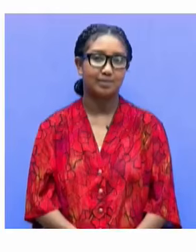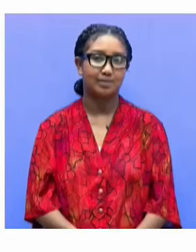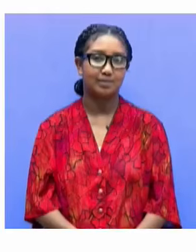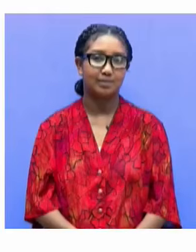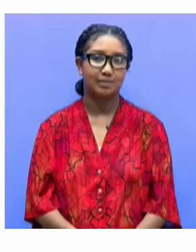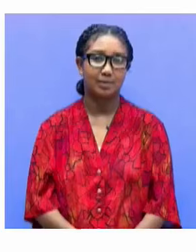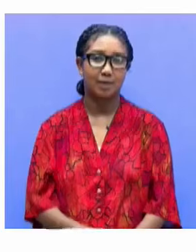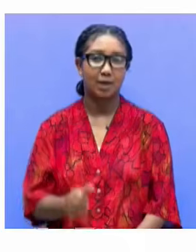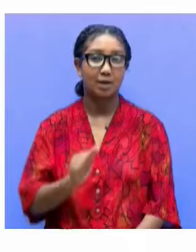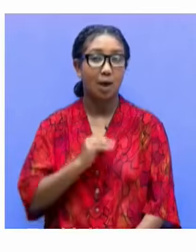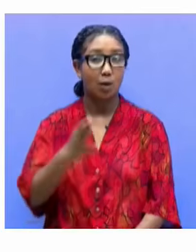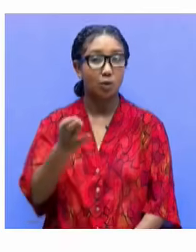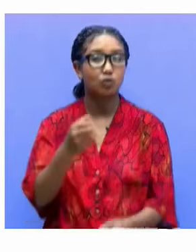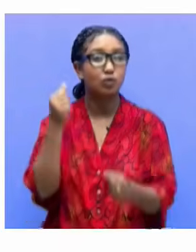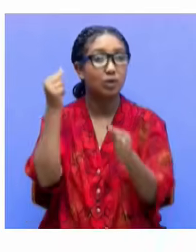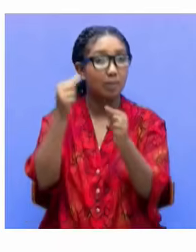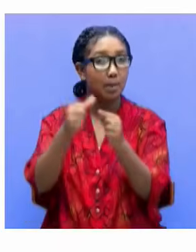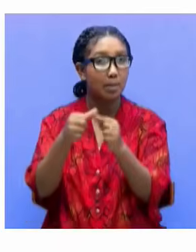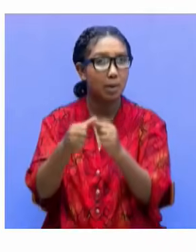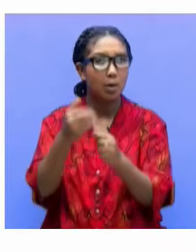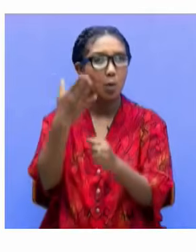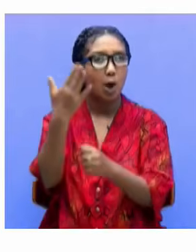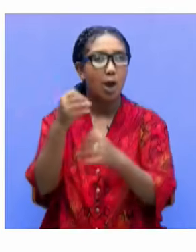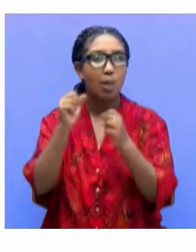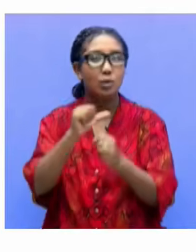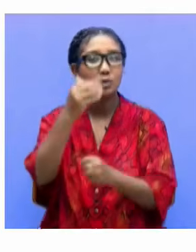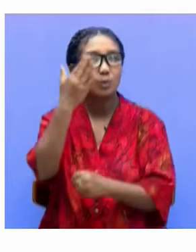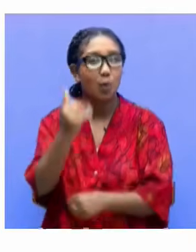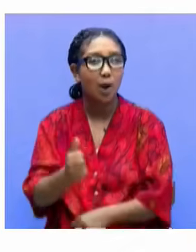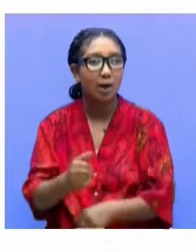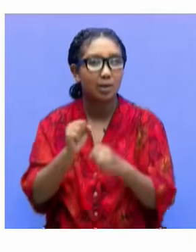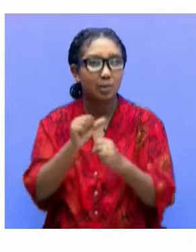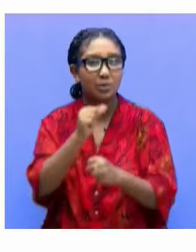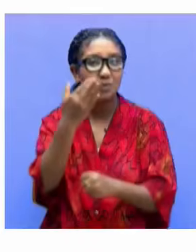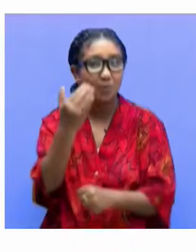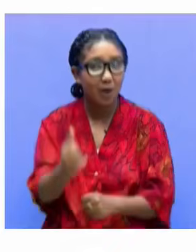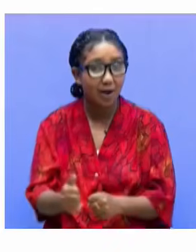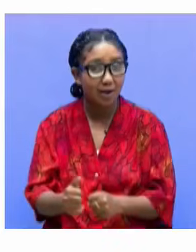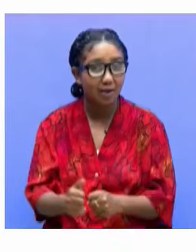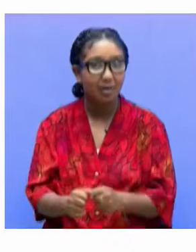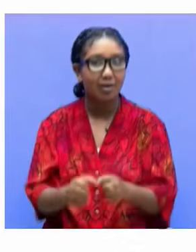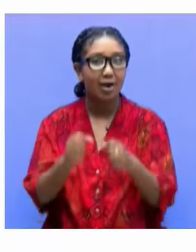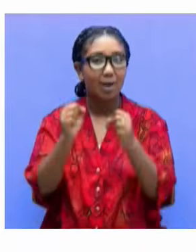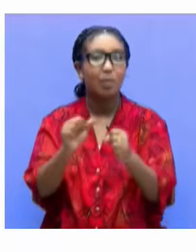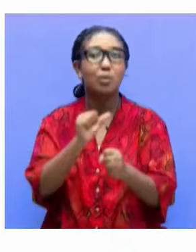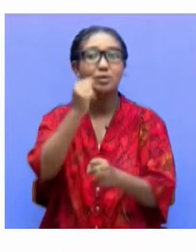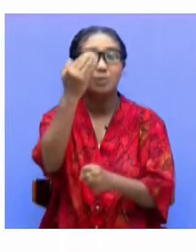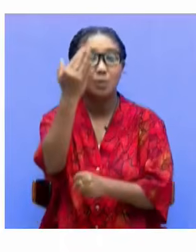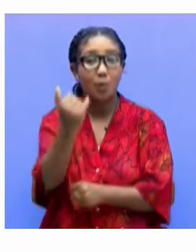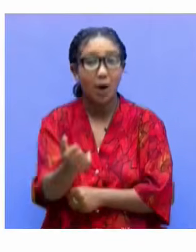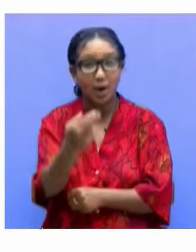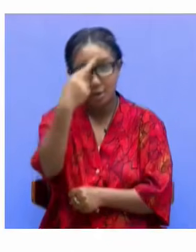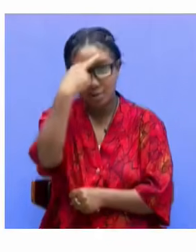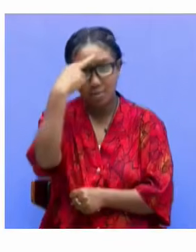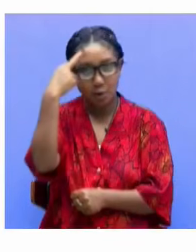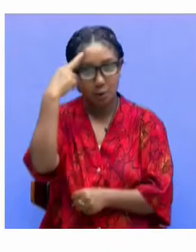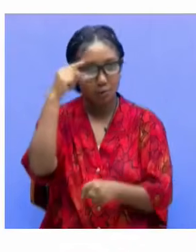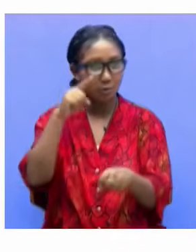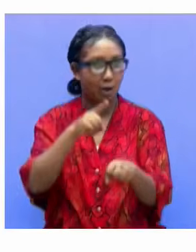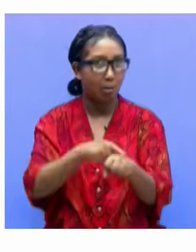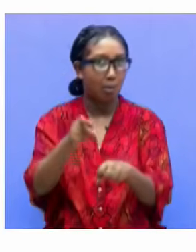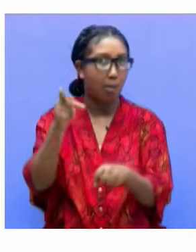And I want you to remember, why is it impossible? It is impossible because of